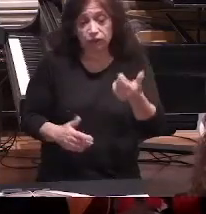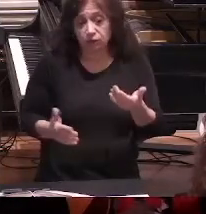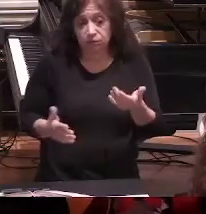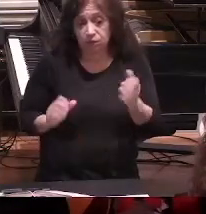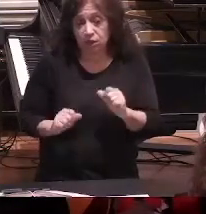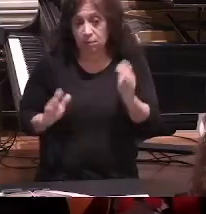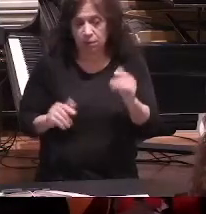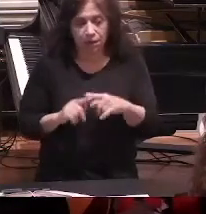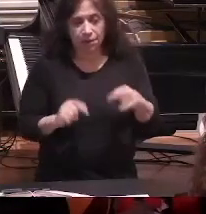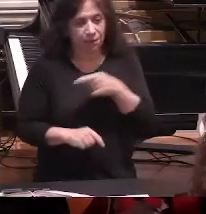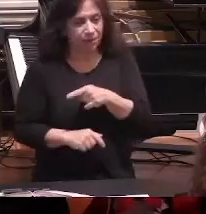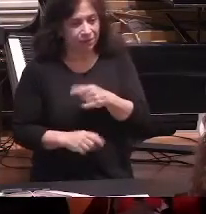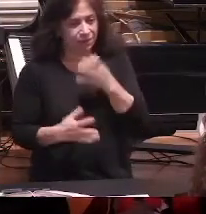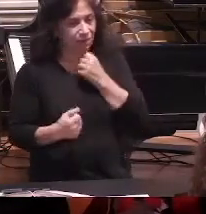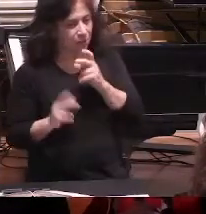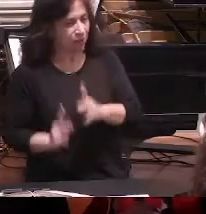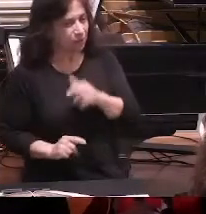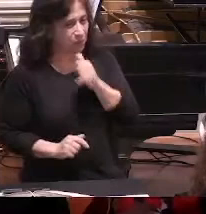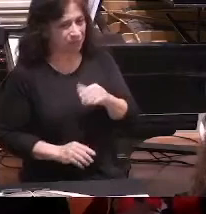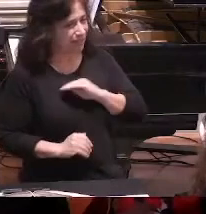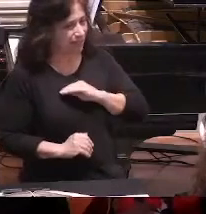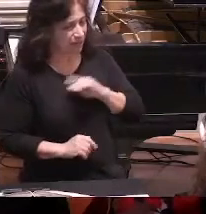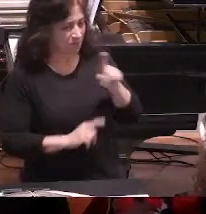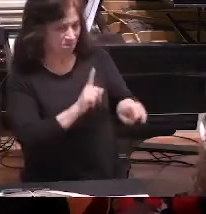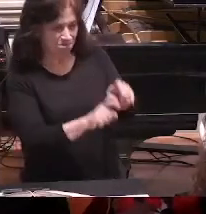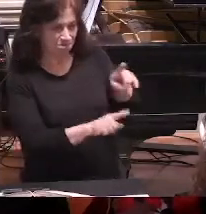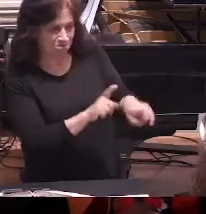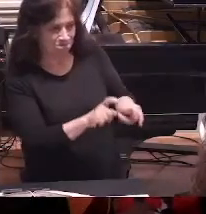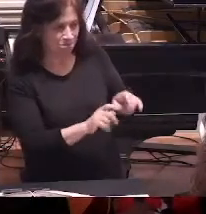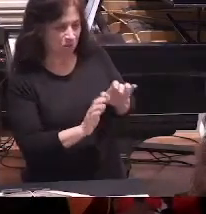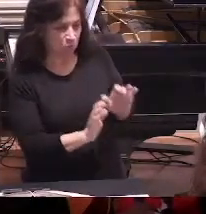But this beloved wasn't satisfied, and they pressed.